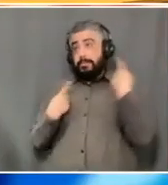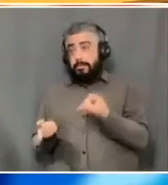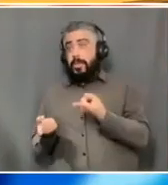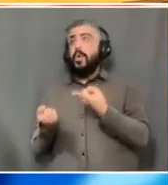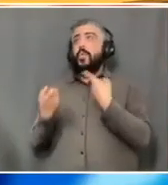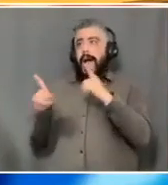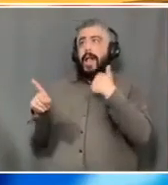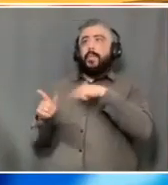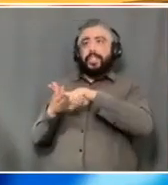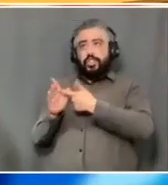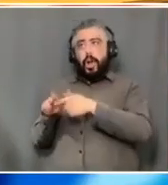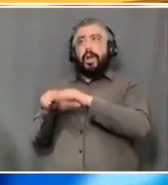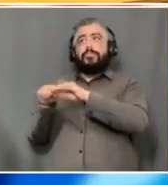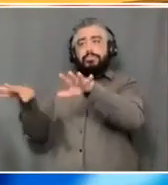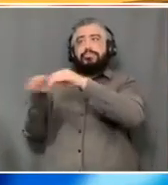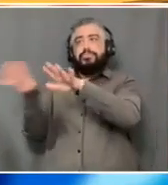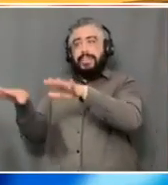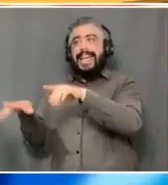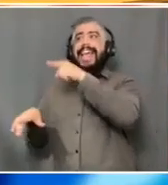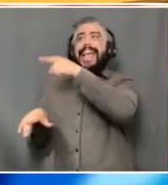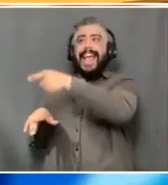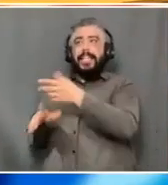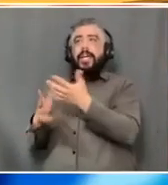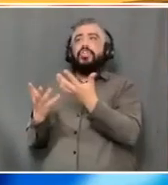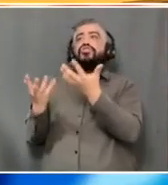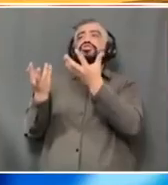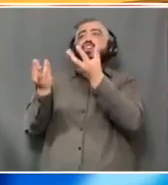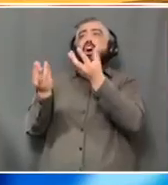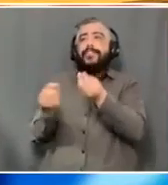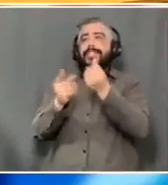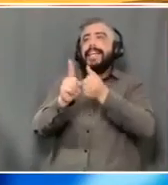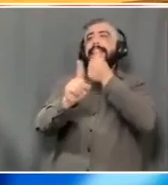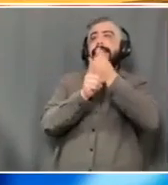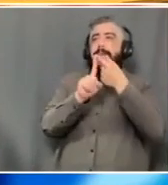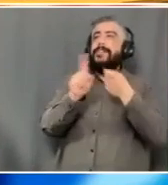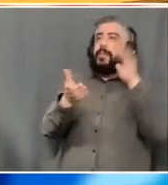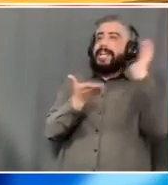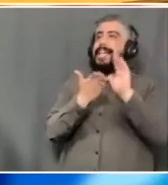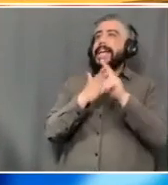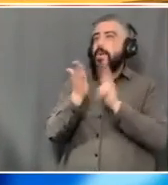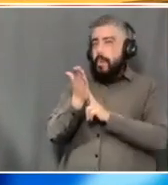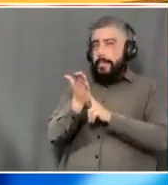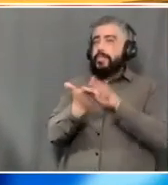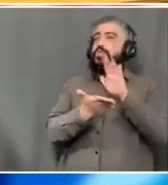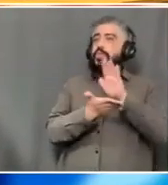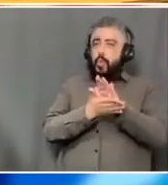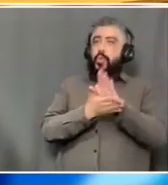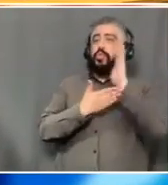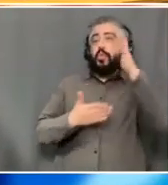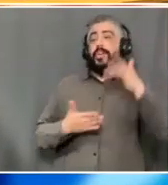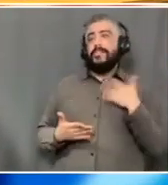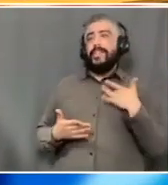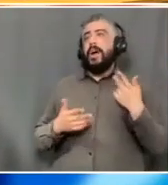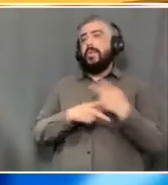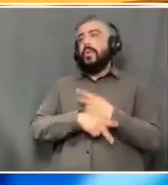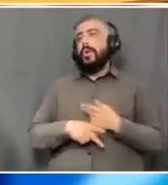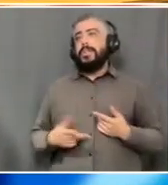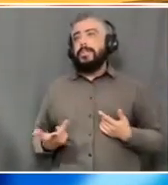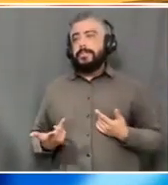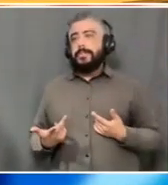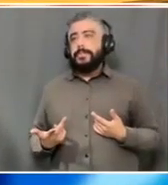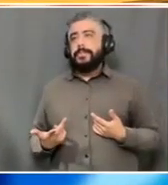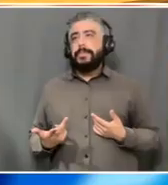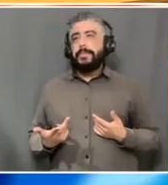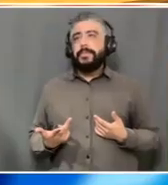did blunt the impact of declining enrollment that schools would have otherwise seen and that they typically have seen